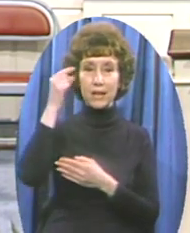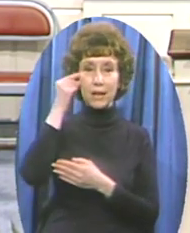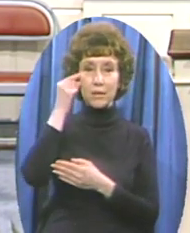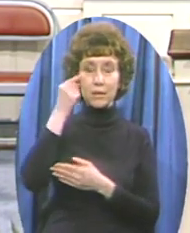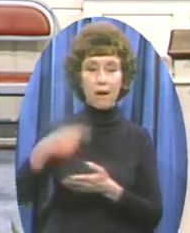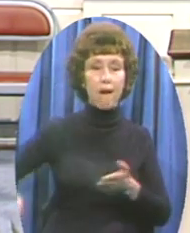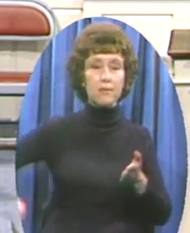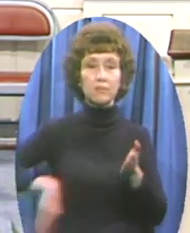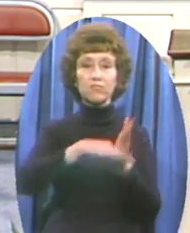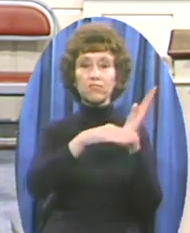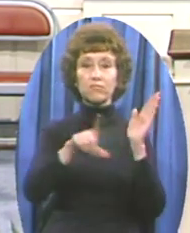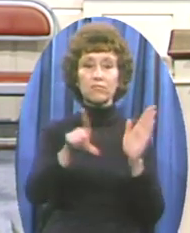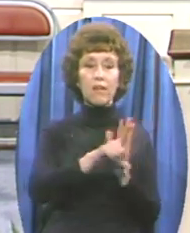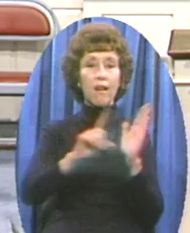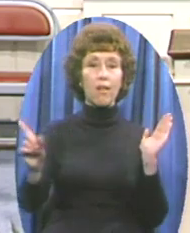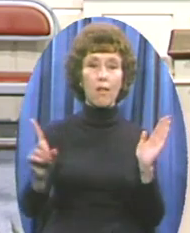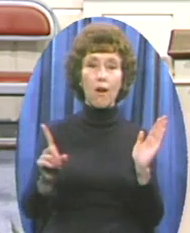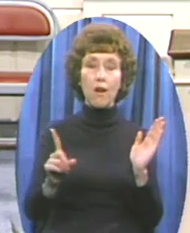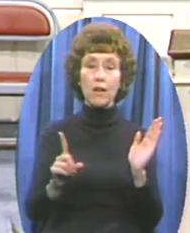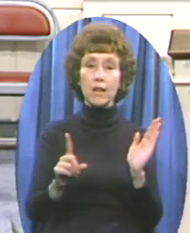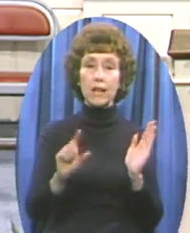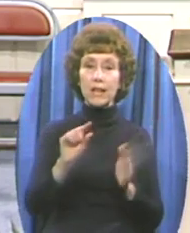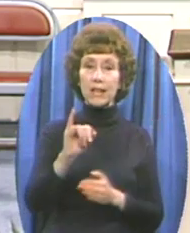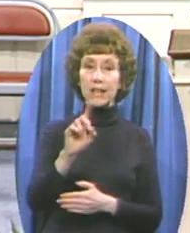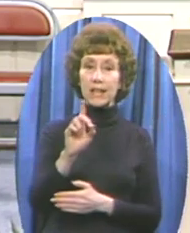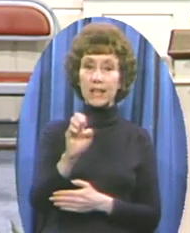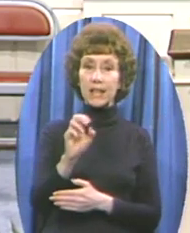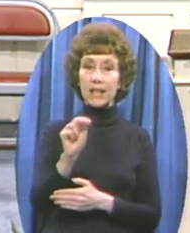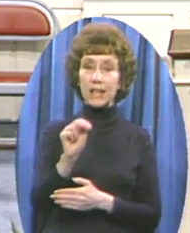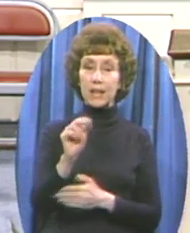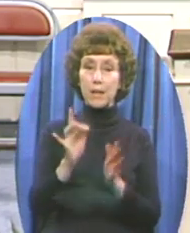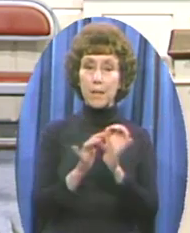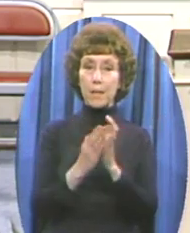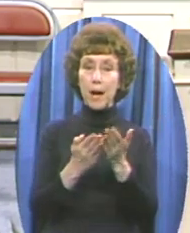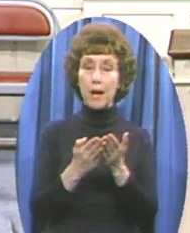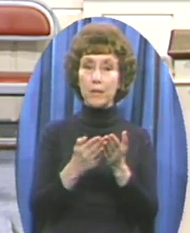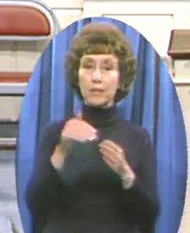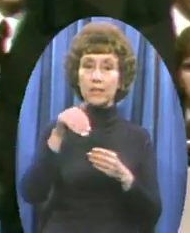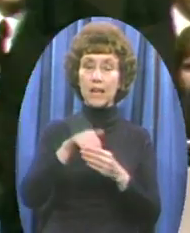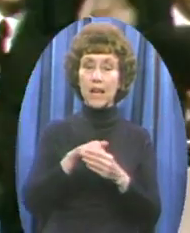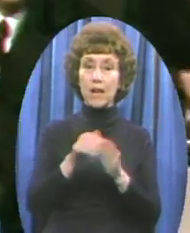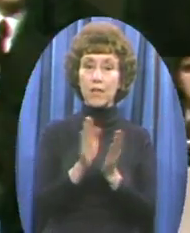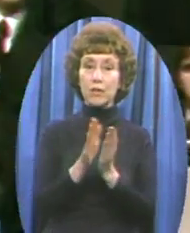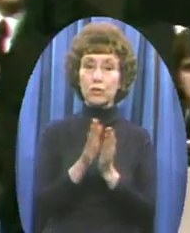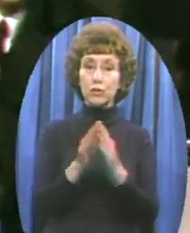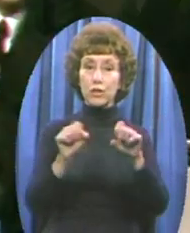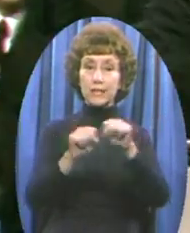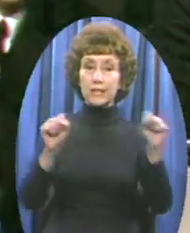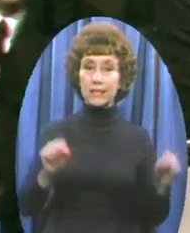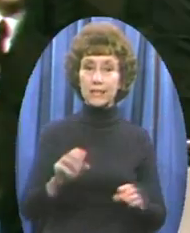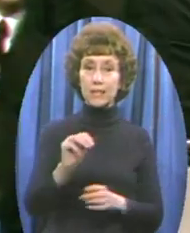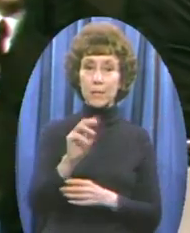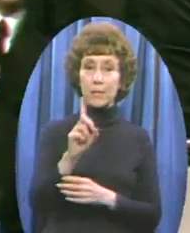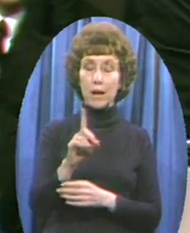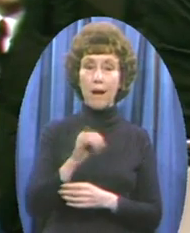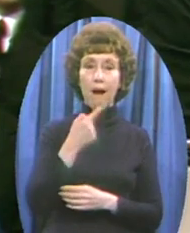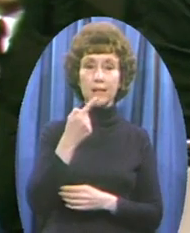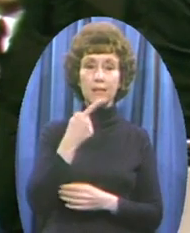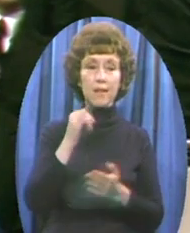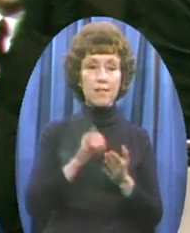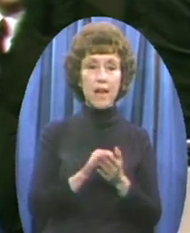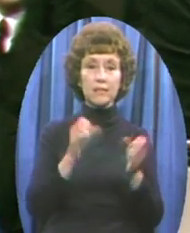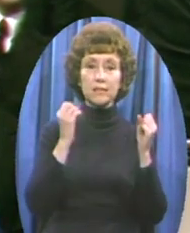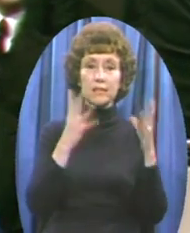Bibles in the school system of Maryland, I say that's unconstitutional. And every one of you in Maryland ought to ring their